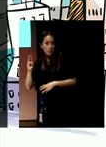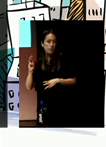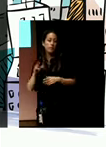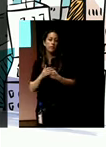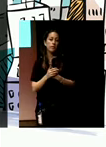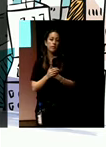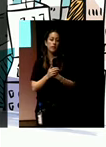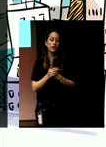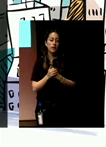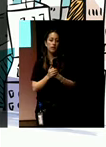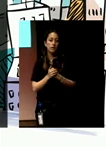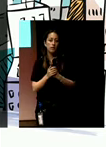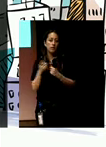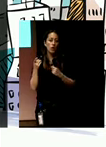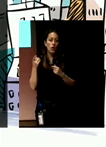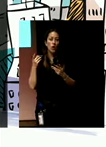They deal